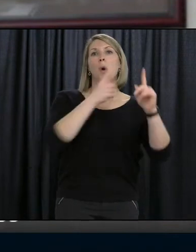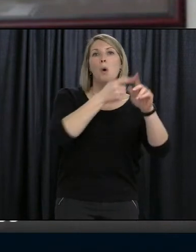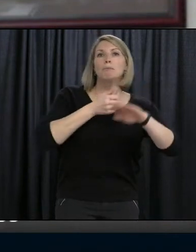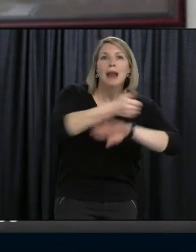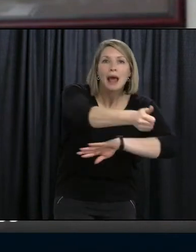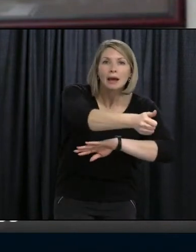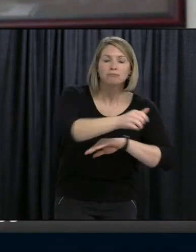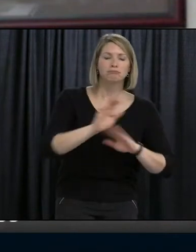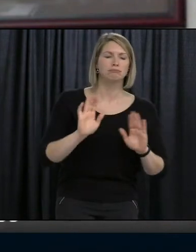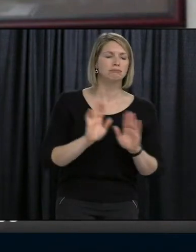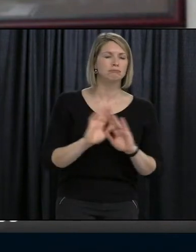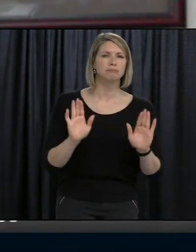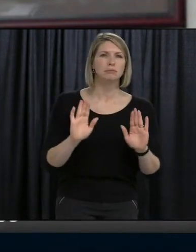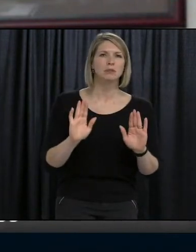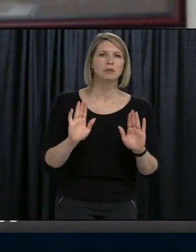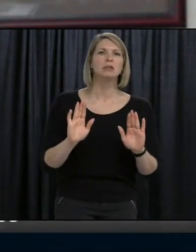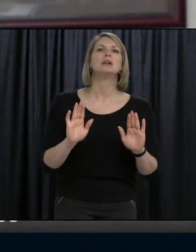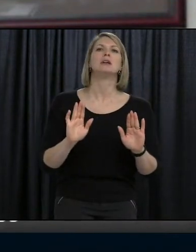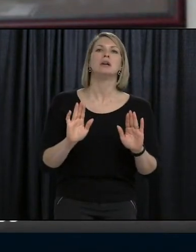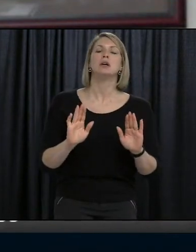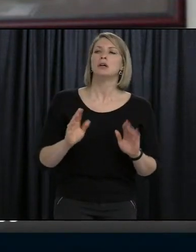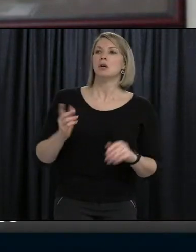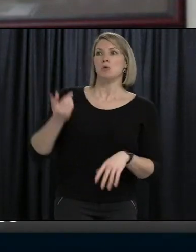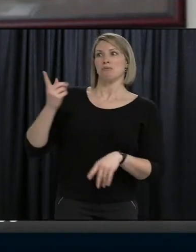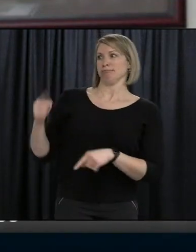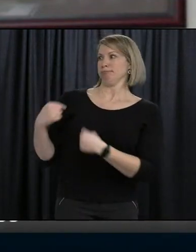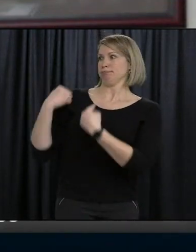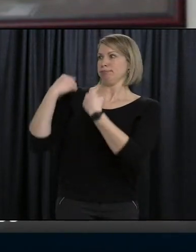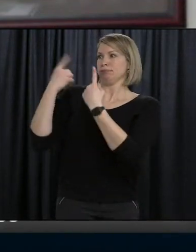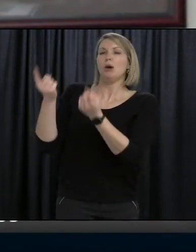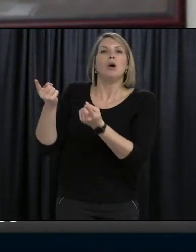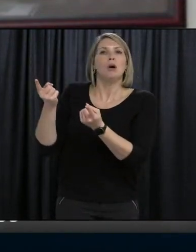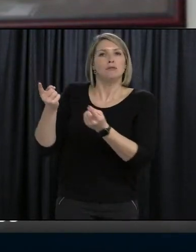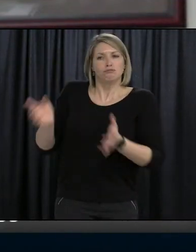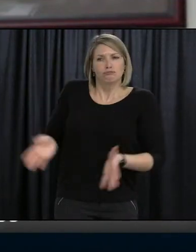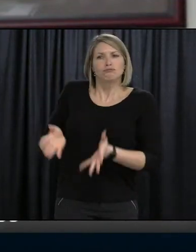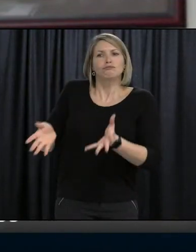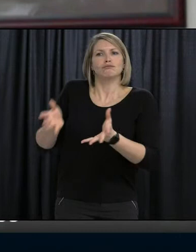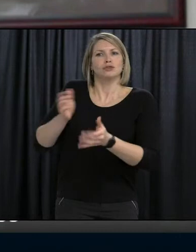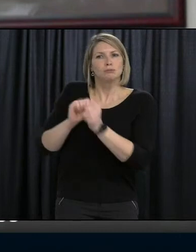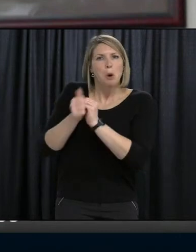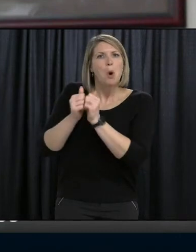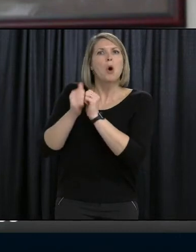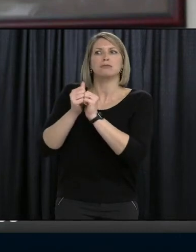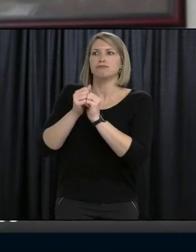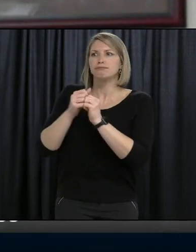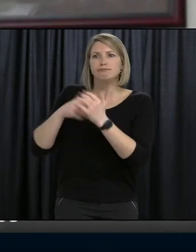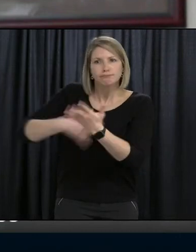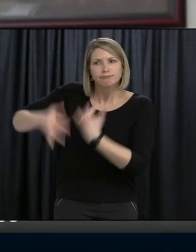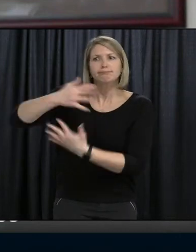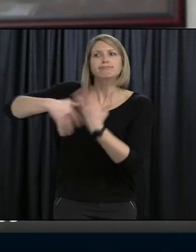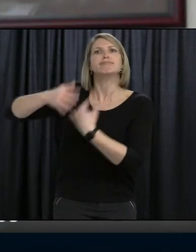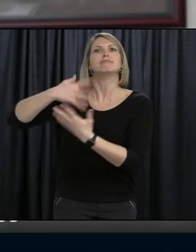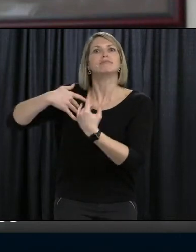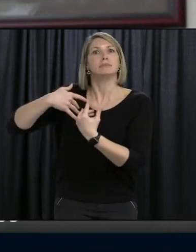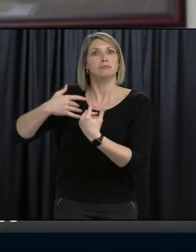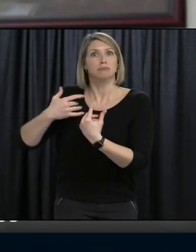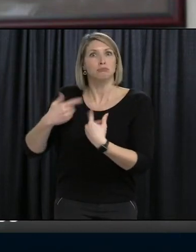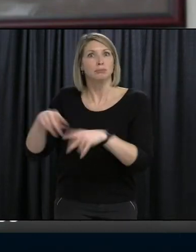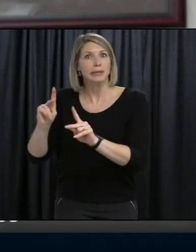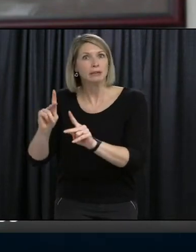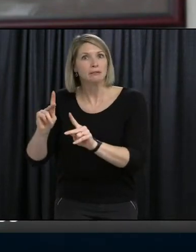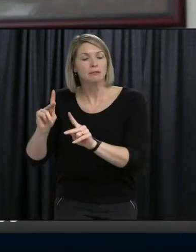encouraged team and sport activities for some time as part of a wellness strategy and a wellness approach. And as for social gatherings,